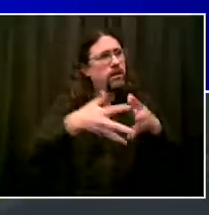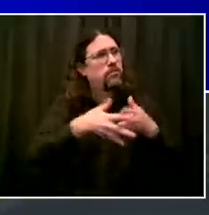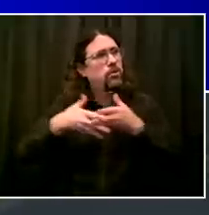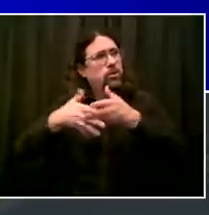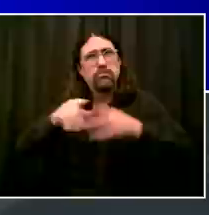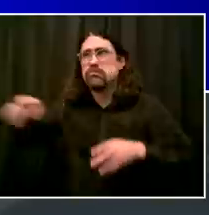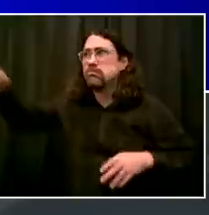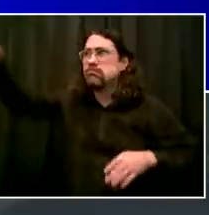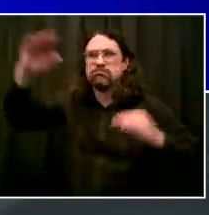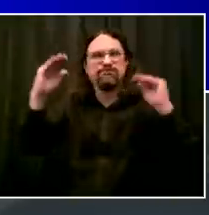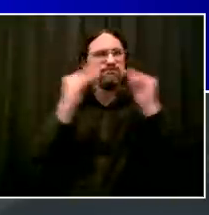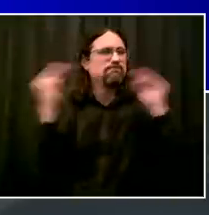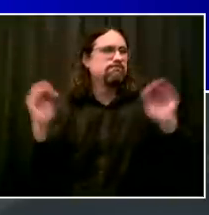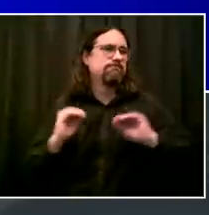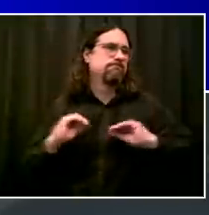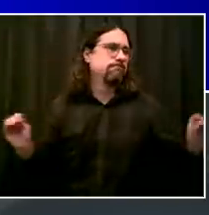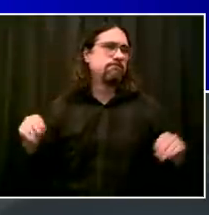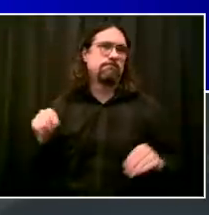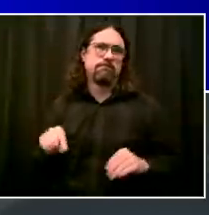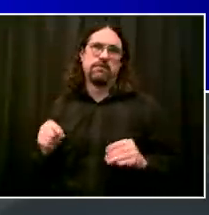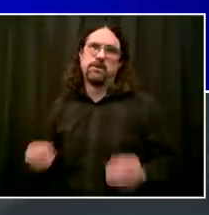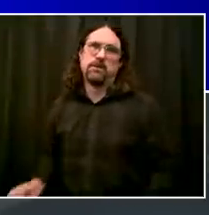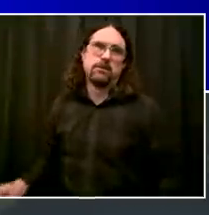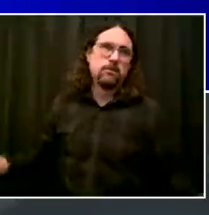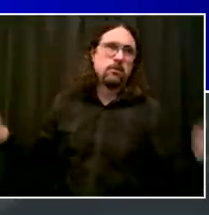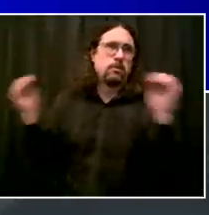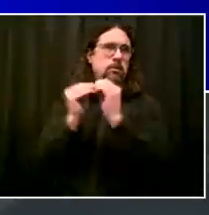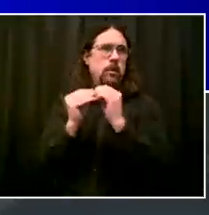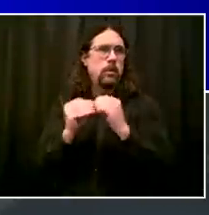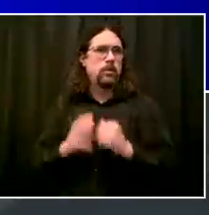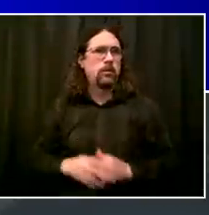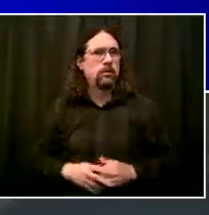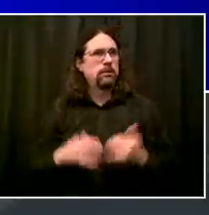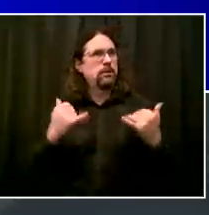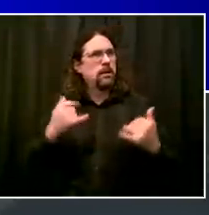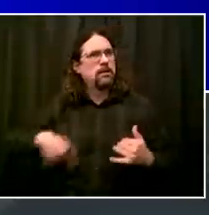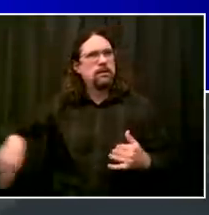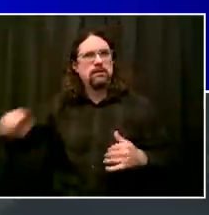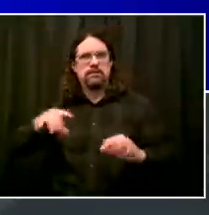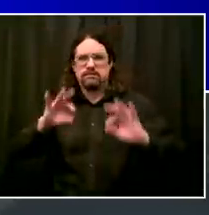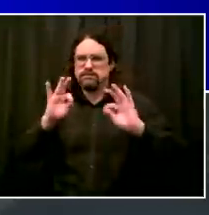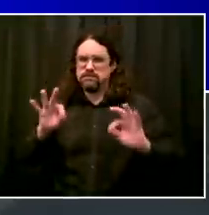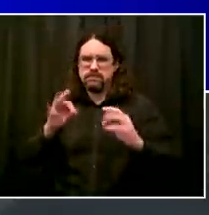it's something that people can enjoy, and we're going to keep building on it through this crisis.